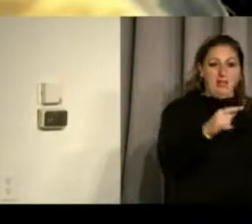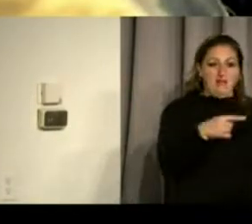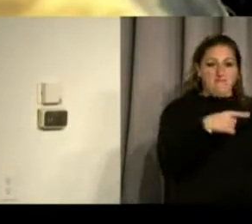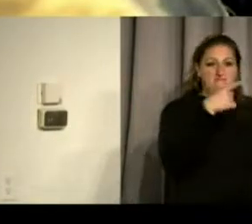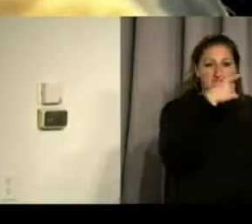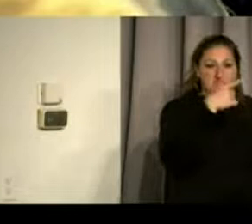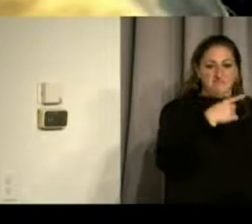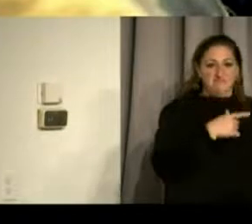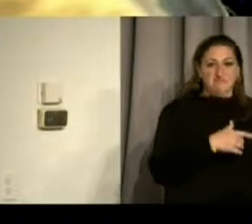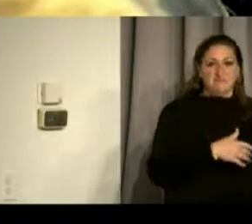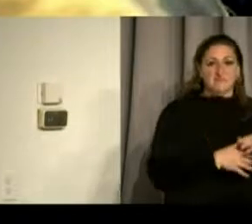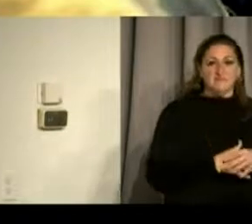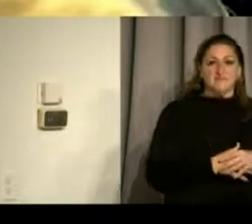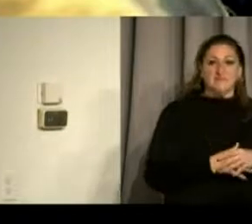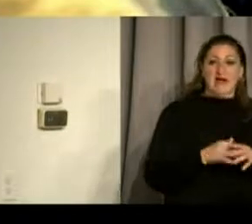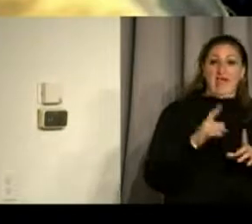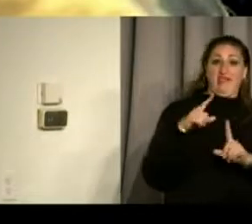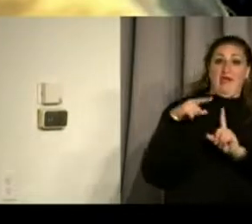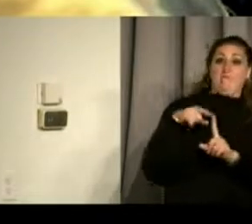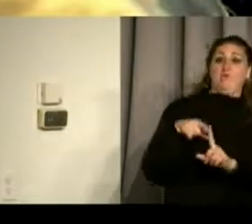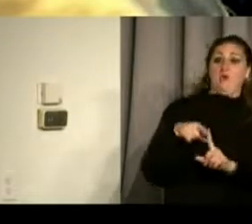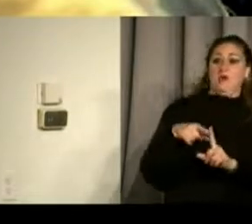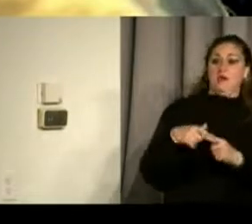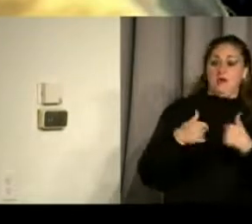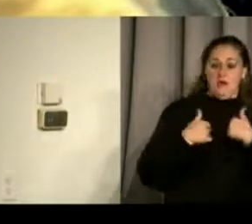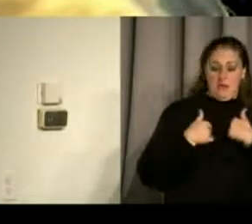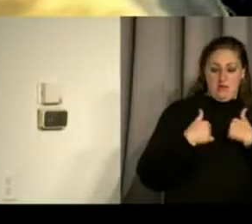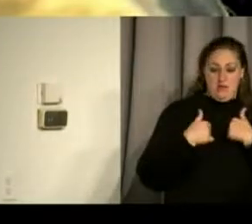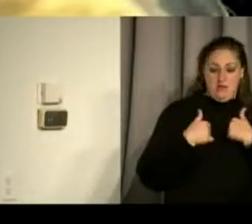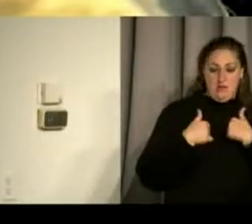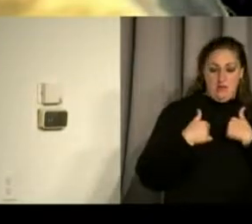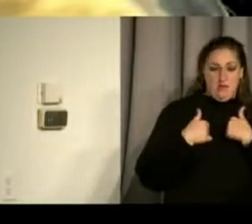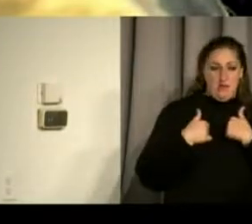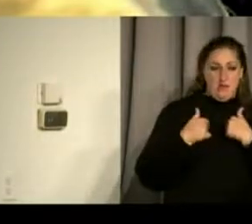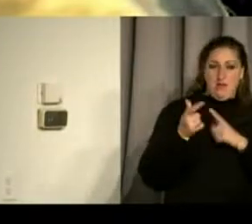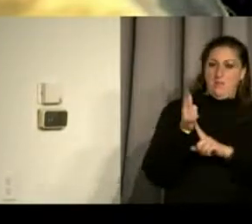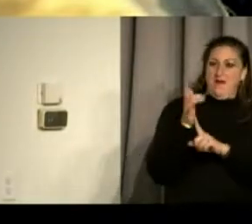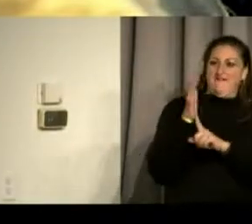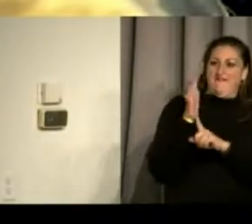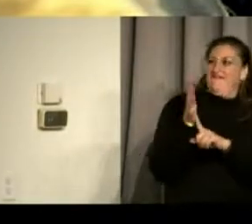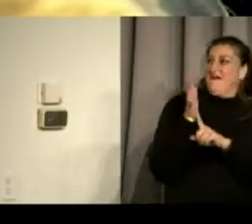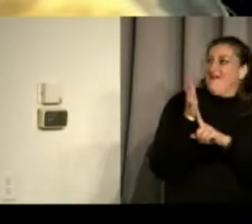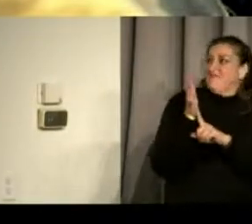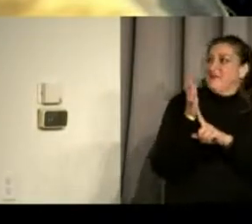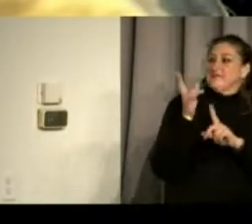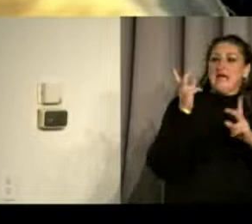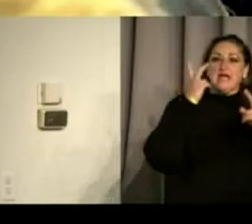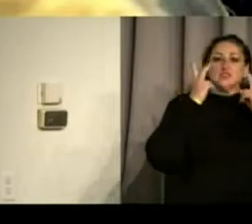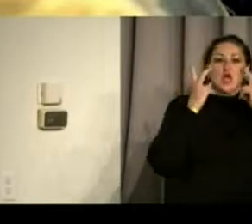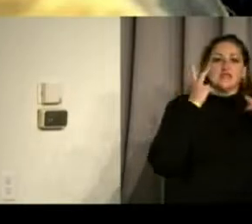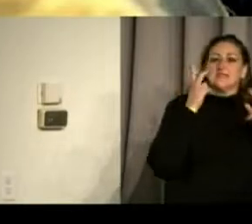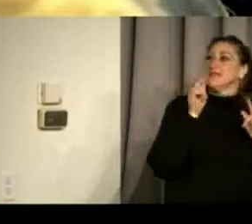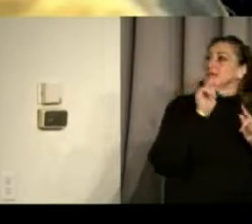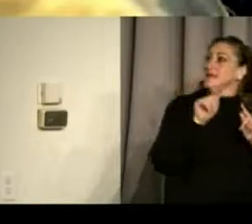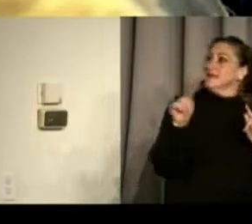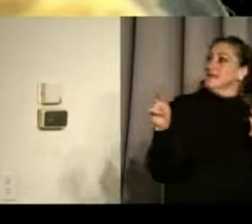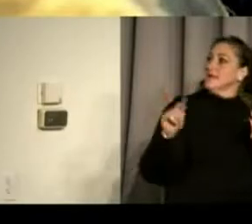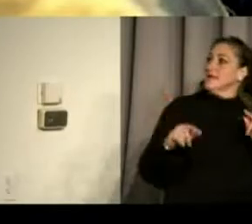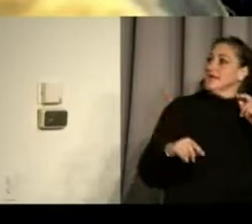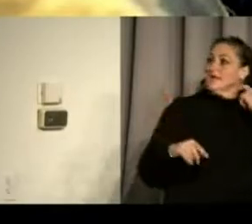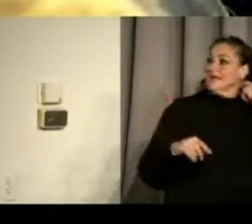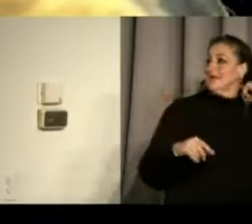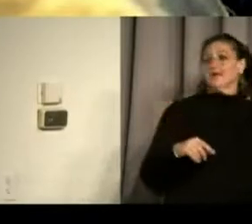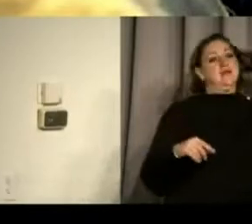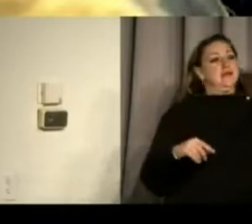And at that point, it was just like about 5 minutes after I started singing. These